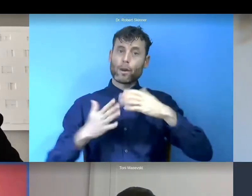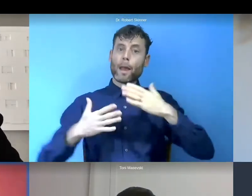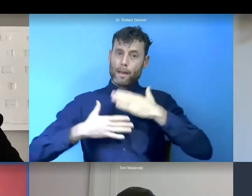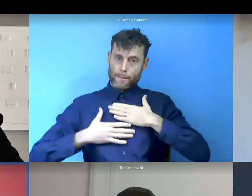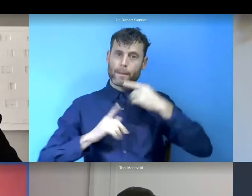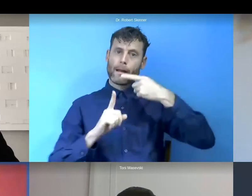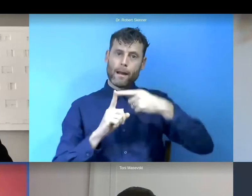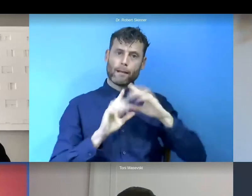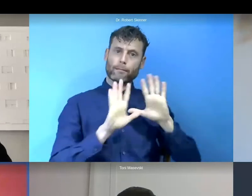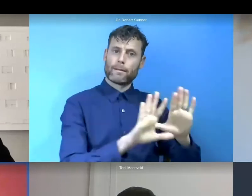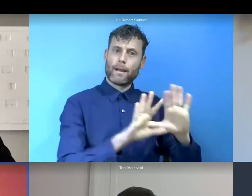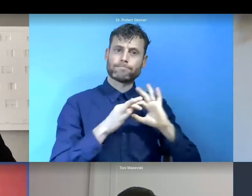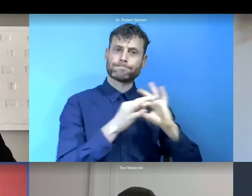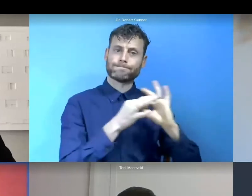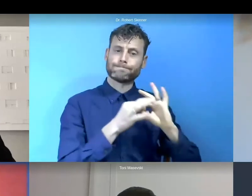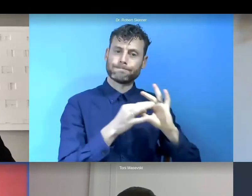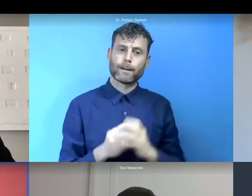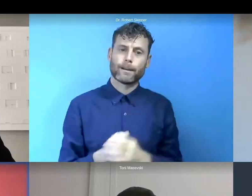So I can